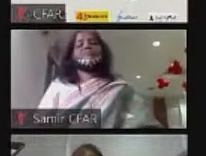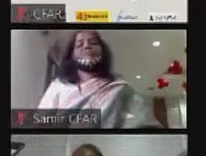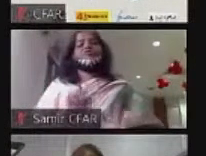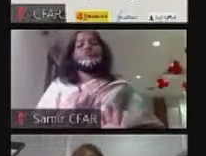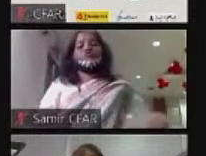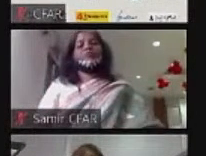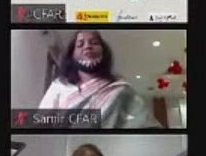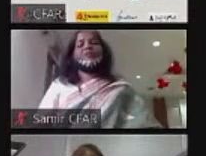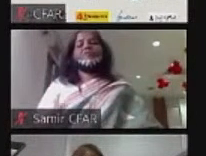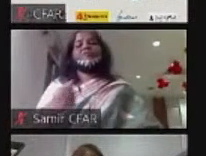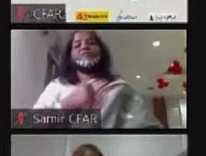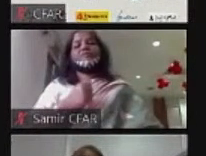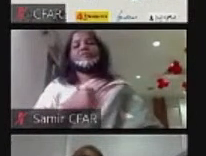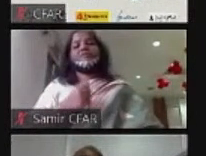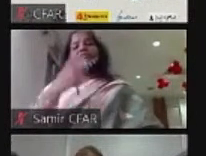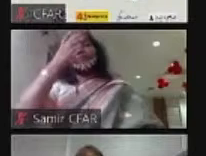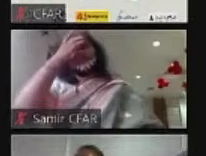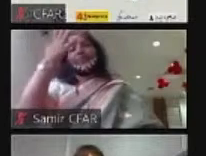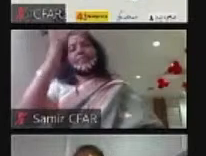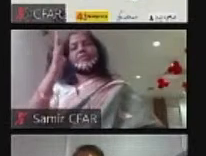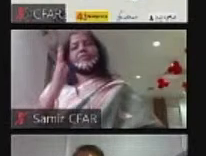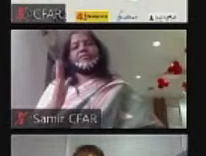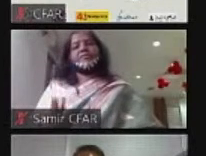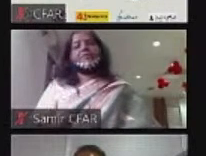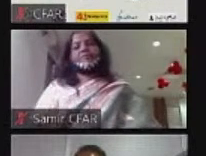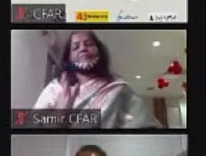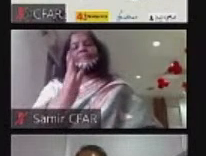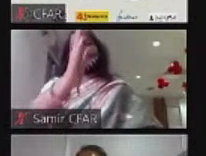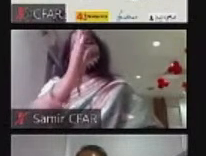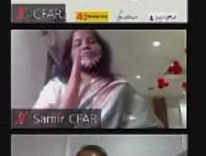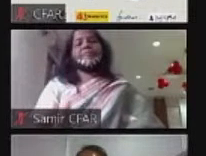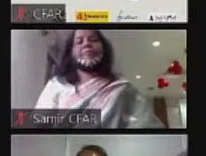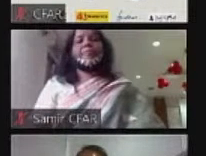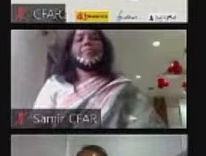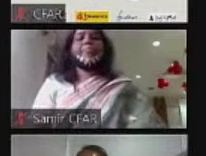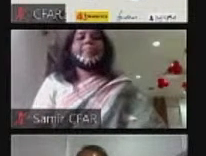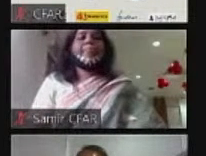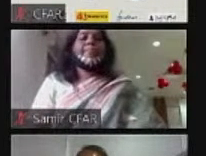such necessary legal aspect of which